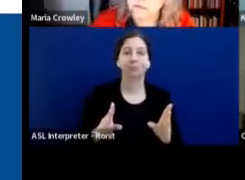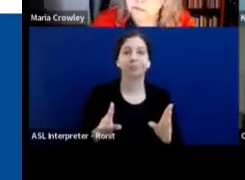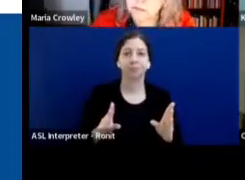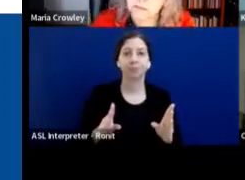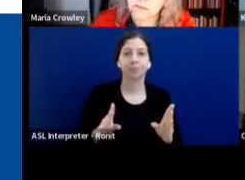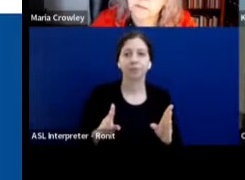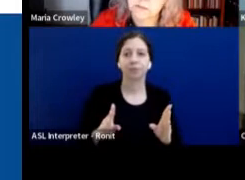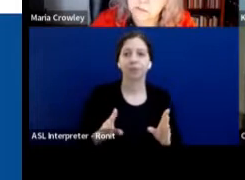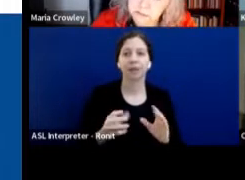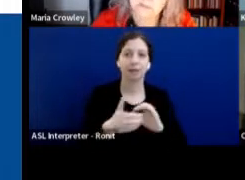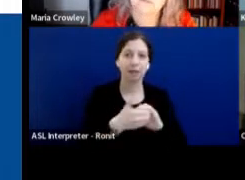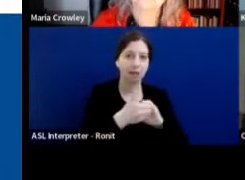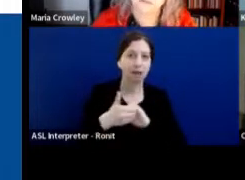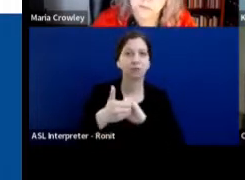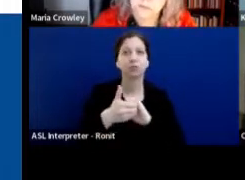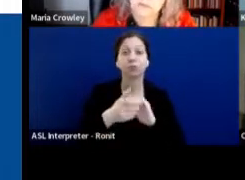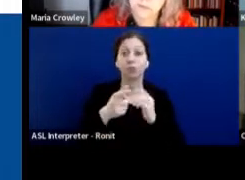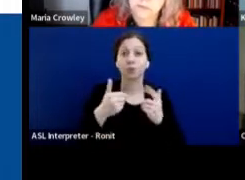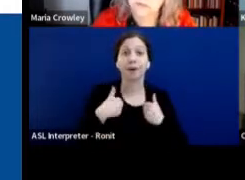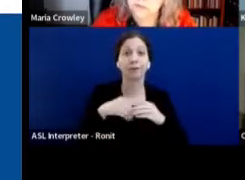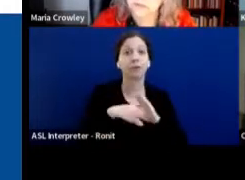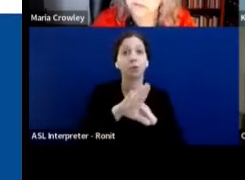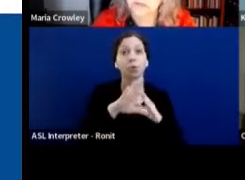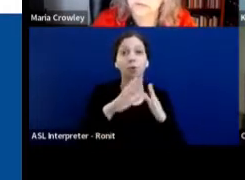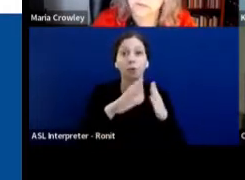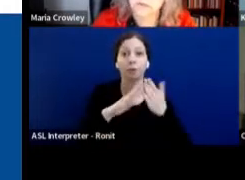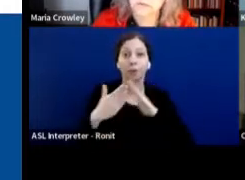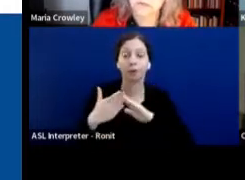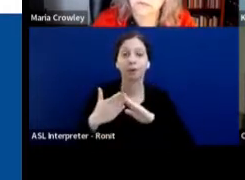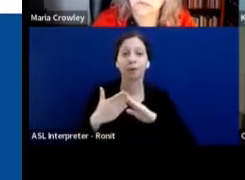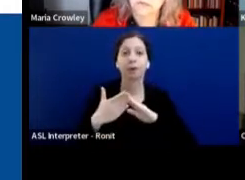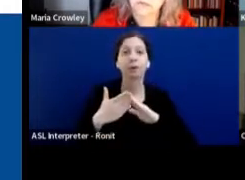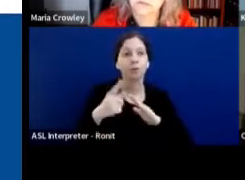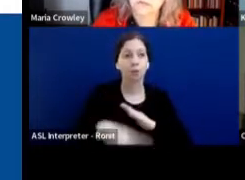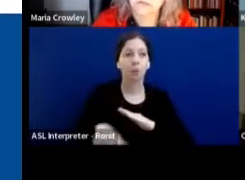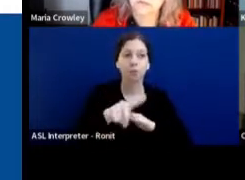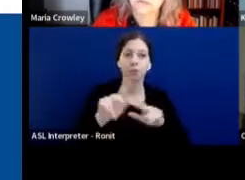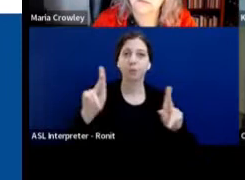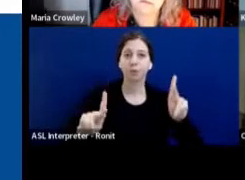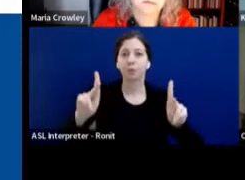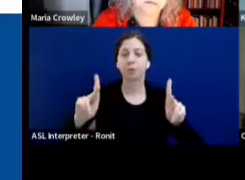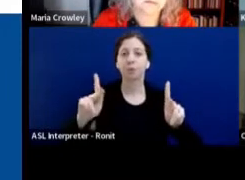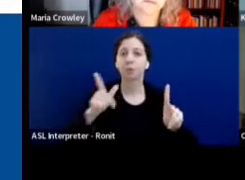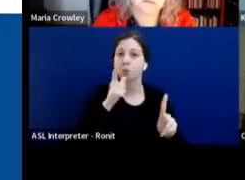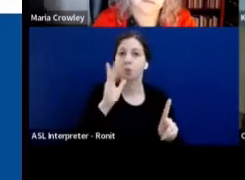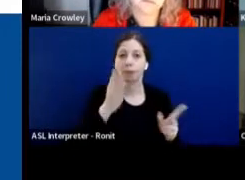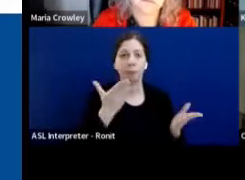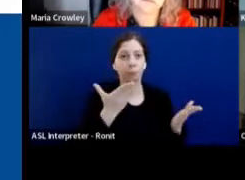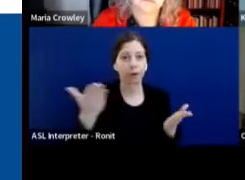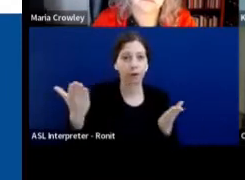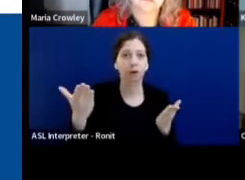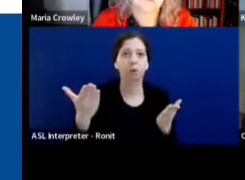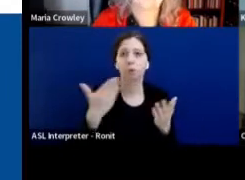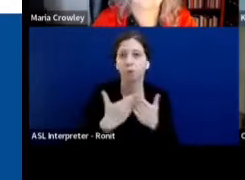the alliances that you have in your communities. Those are the people that will bring forth what is